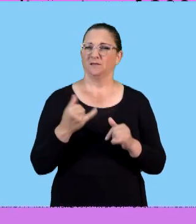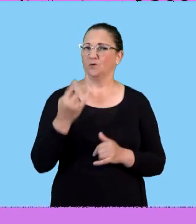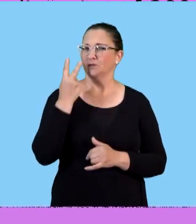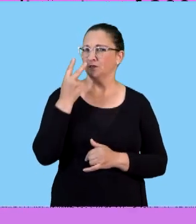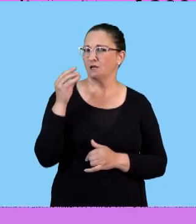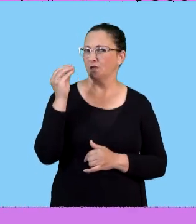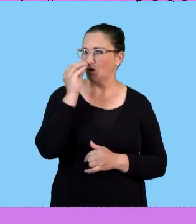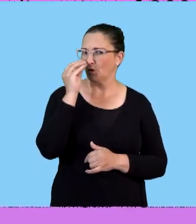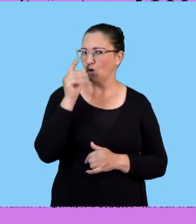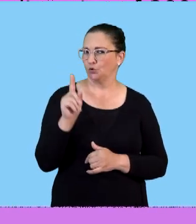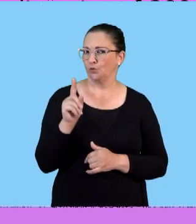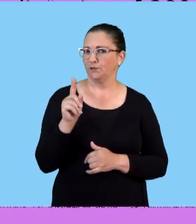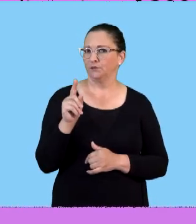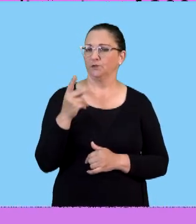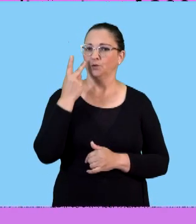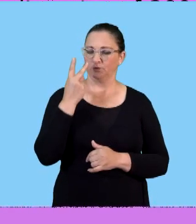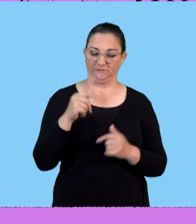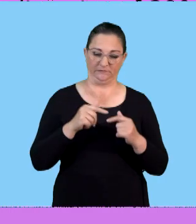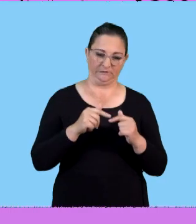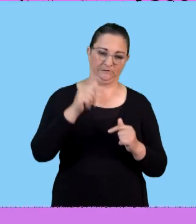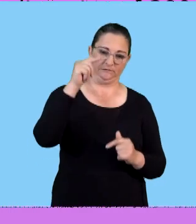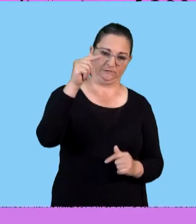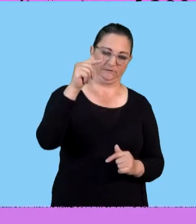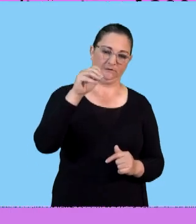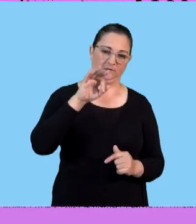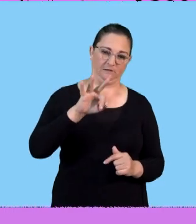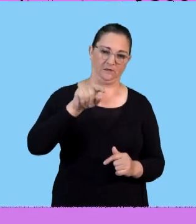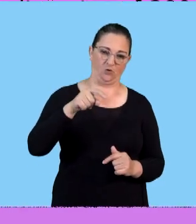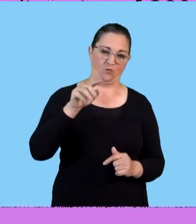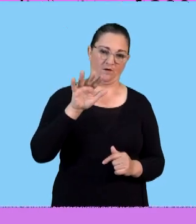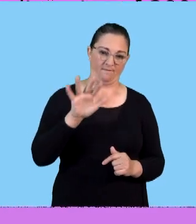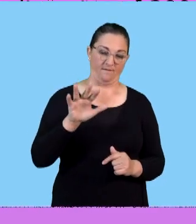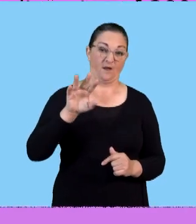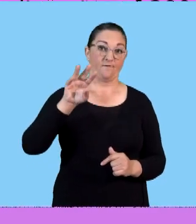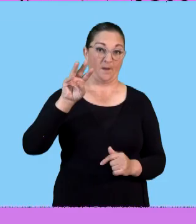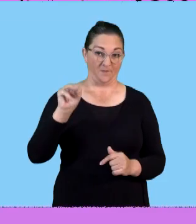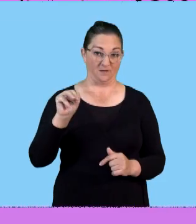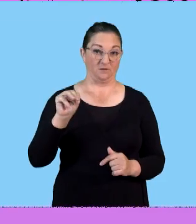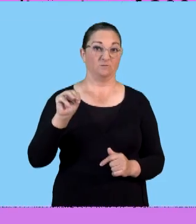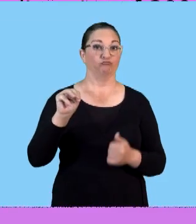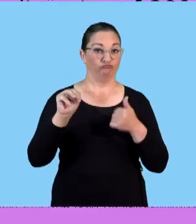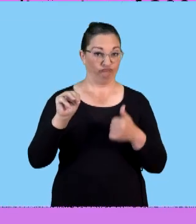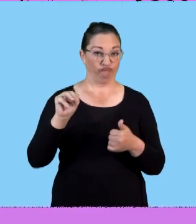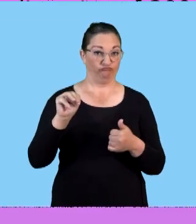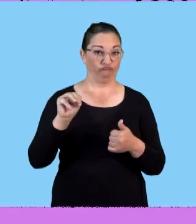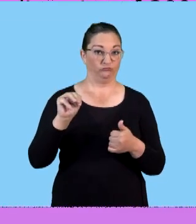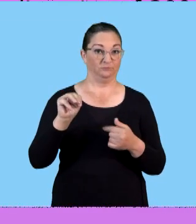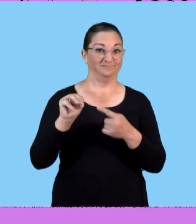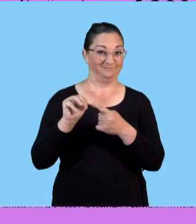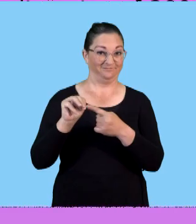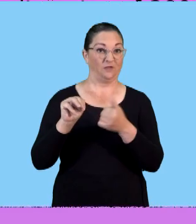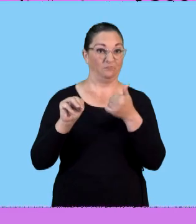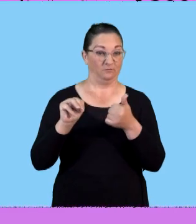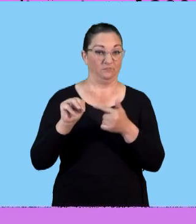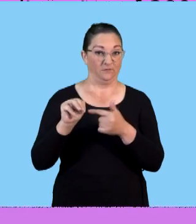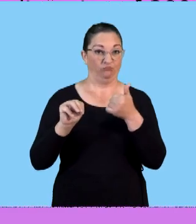the note, we can see the tank is 3.5 meters long. So that dimension we are clear with, right? The unit is